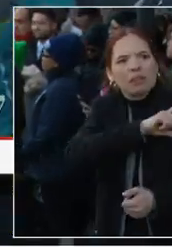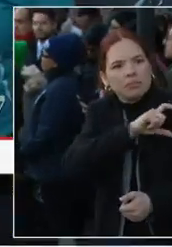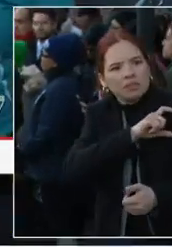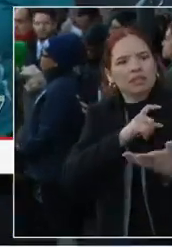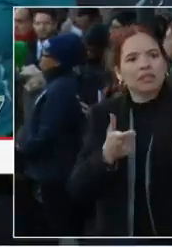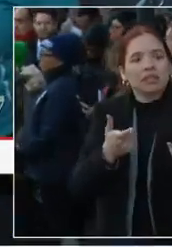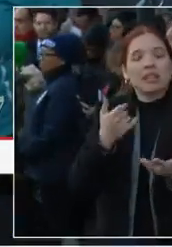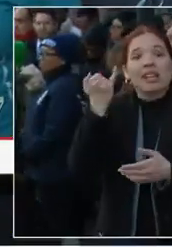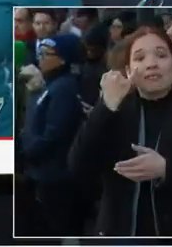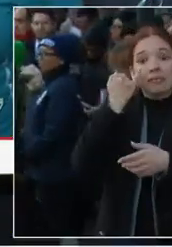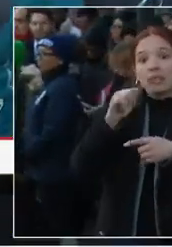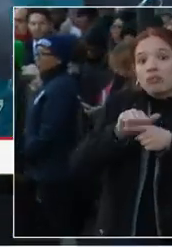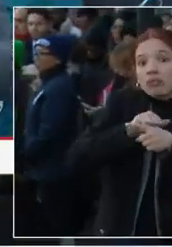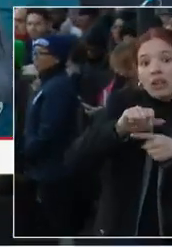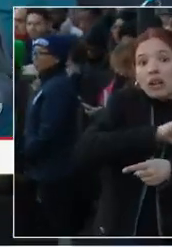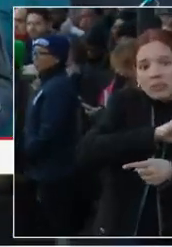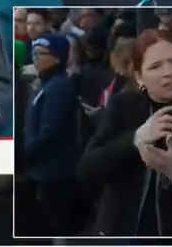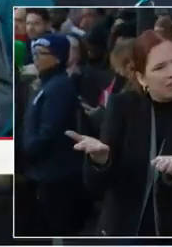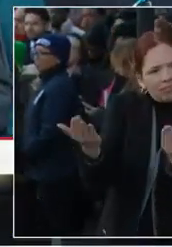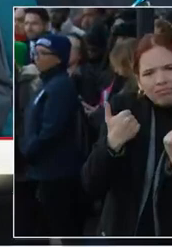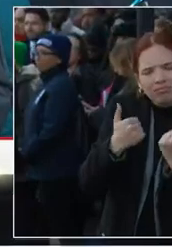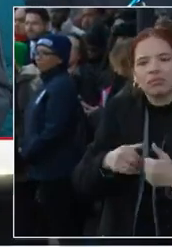All right. Yes, ma'am. Do